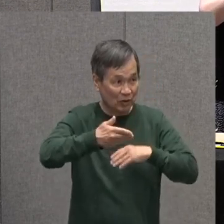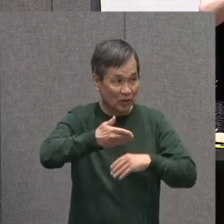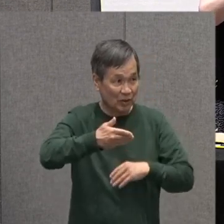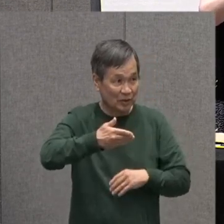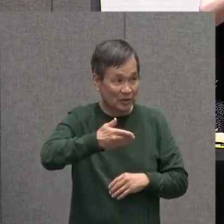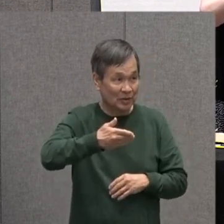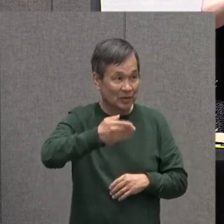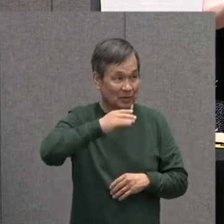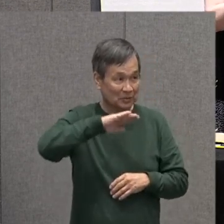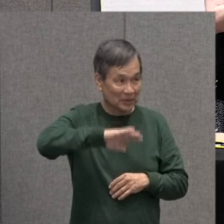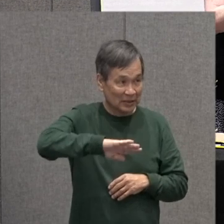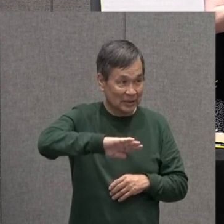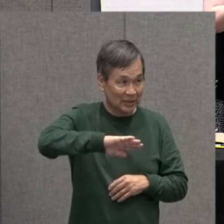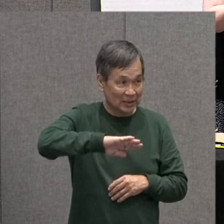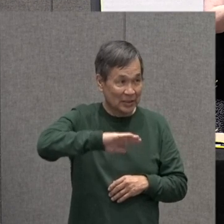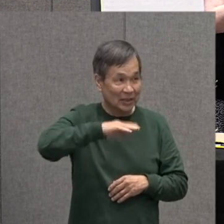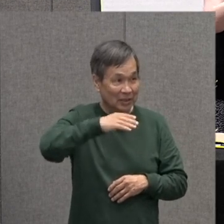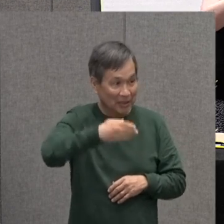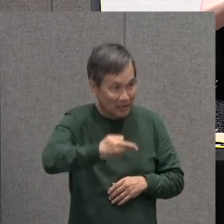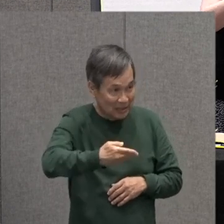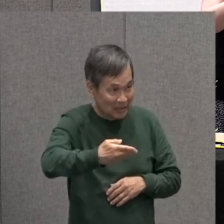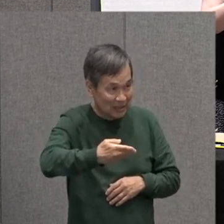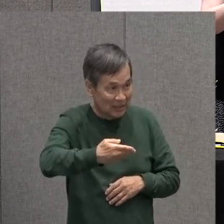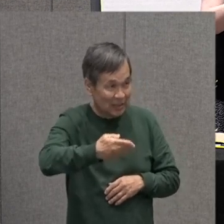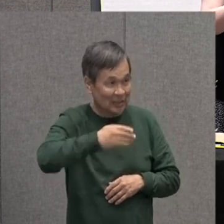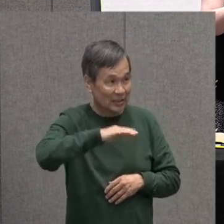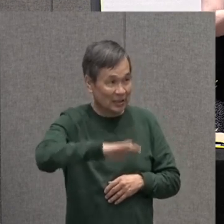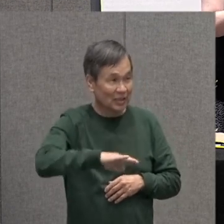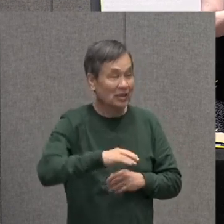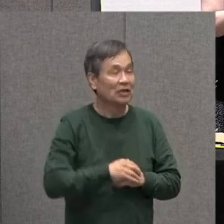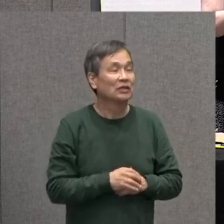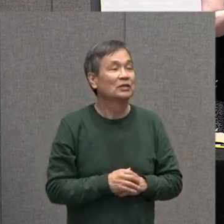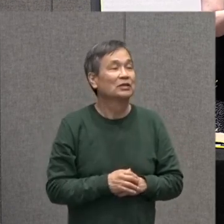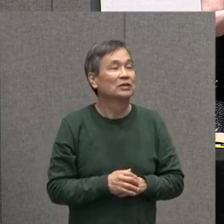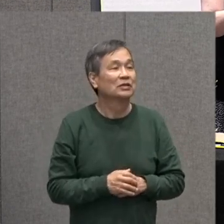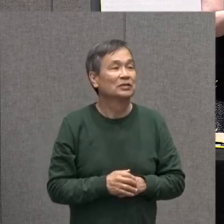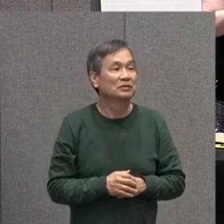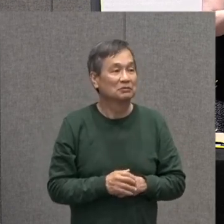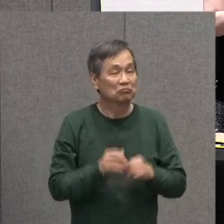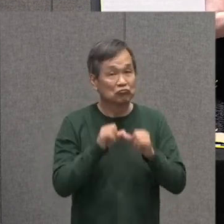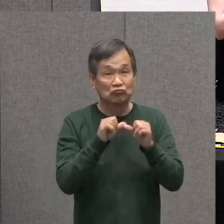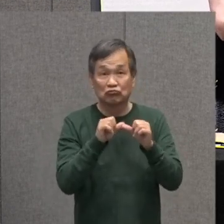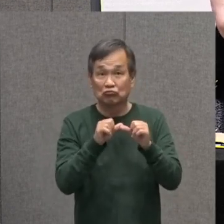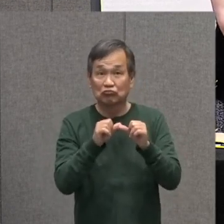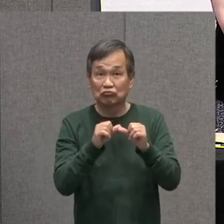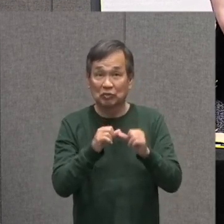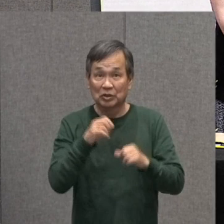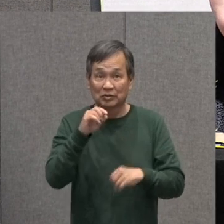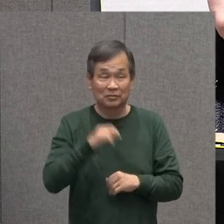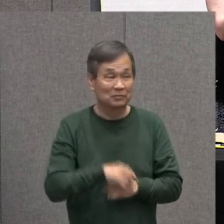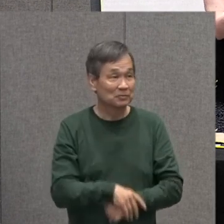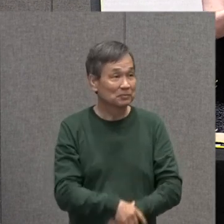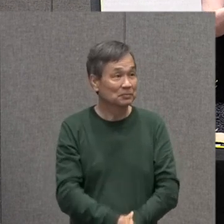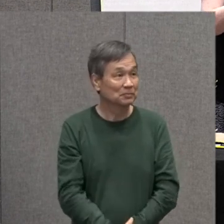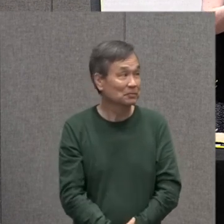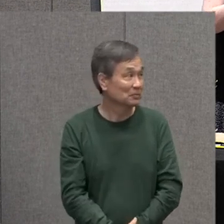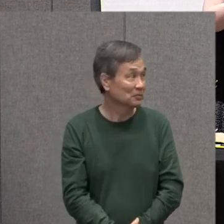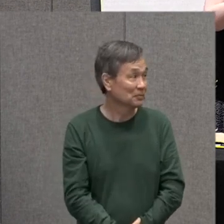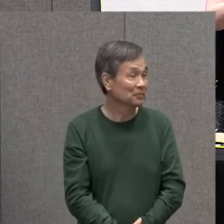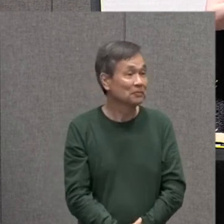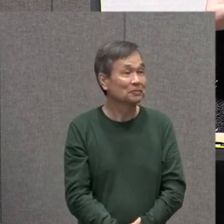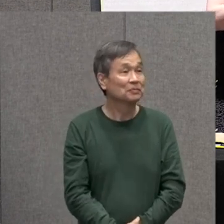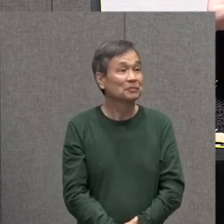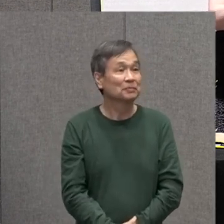backward, smush, smush. And I keep doing this all the way down, forward and backward, and